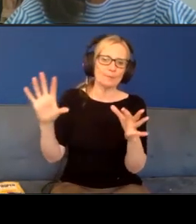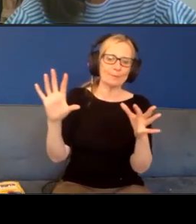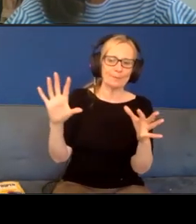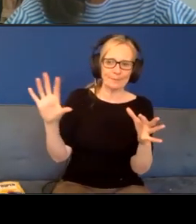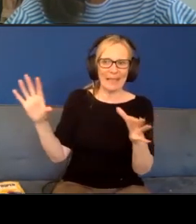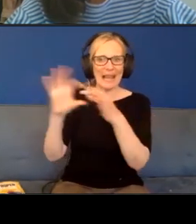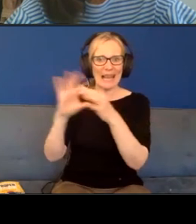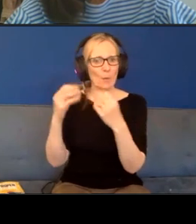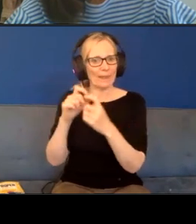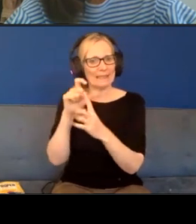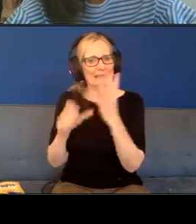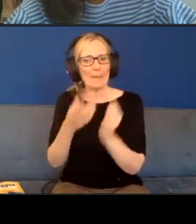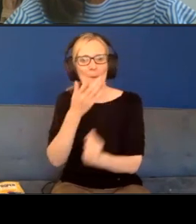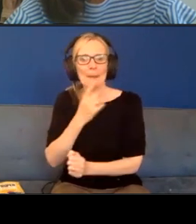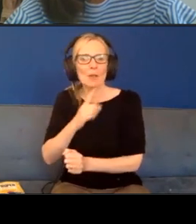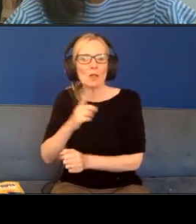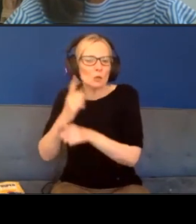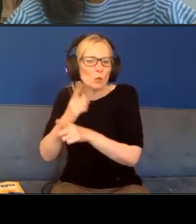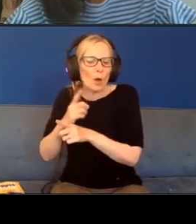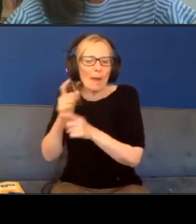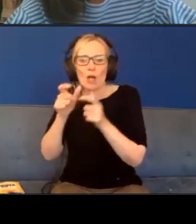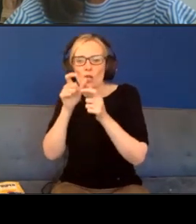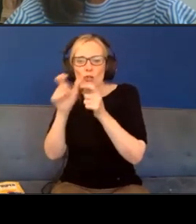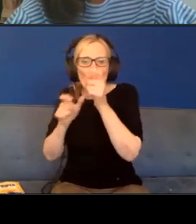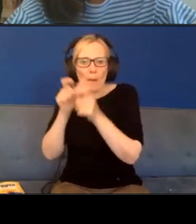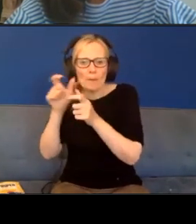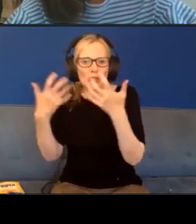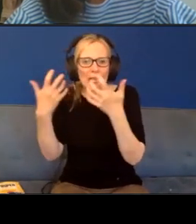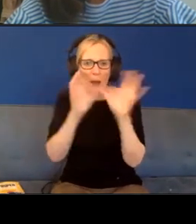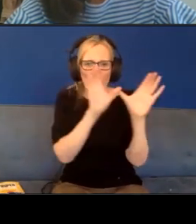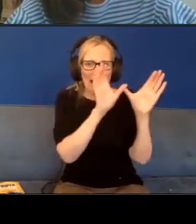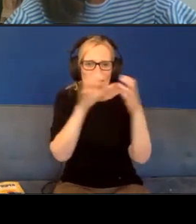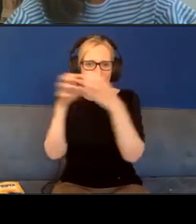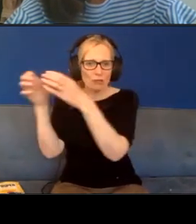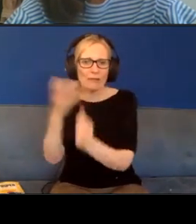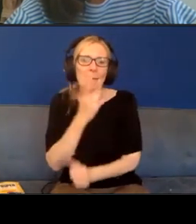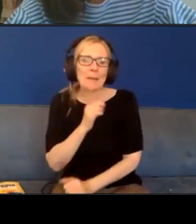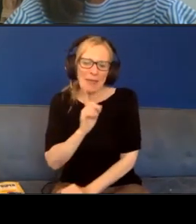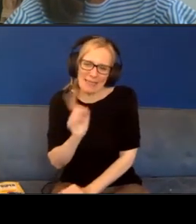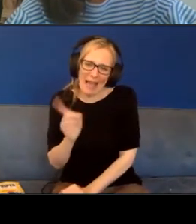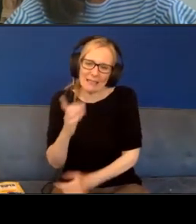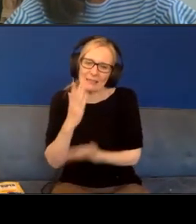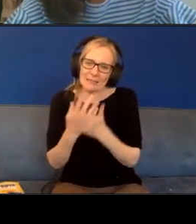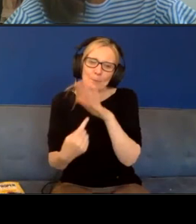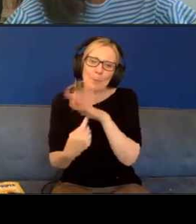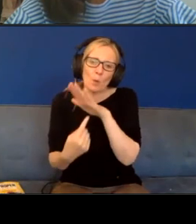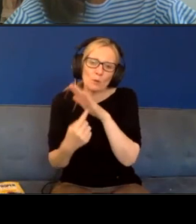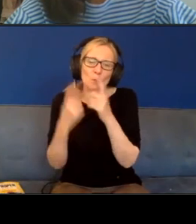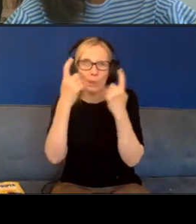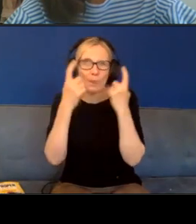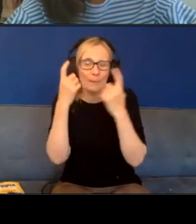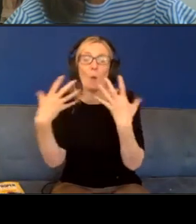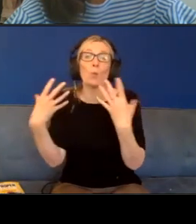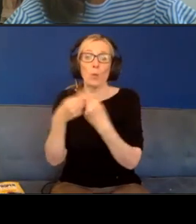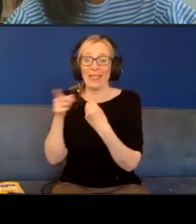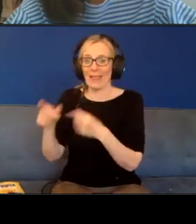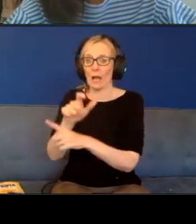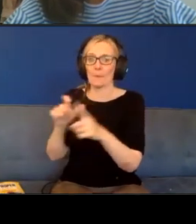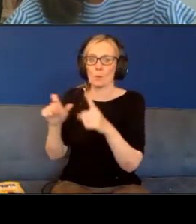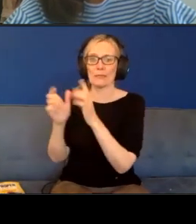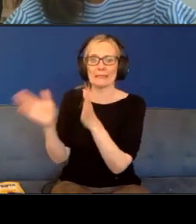of talking about terminology and how we're grouping people, those things are always really important to consider with the community that you're trying to